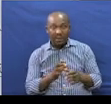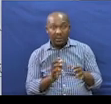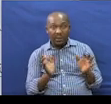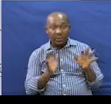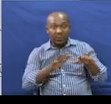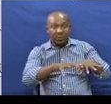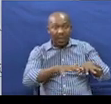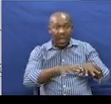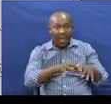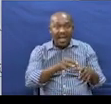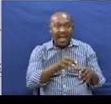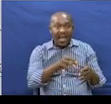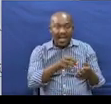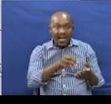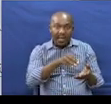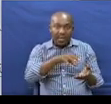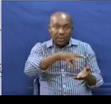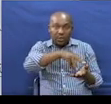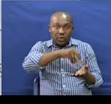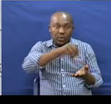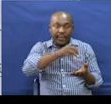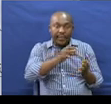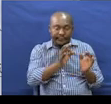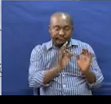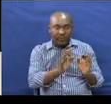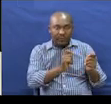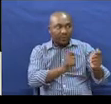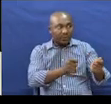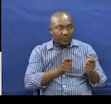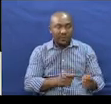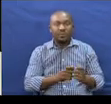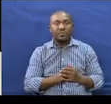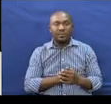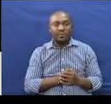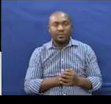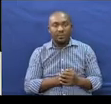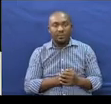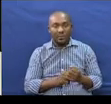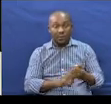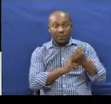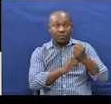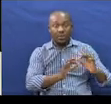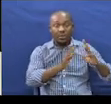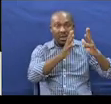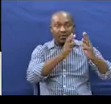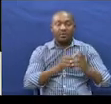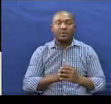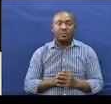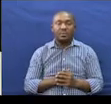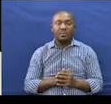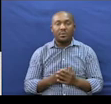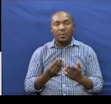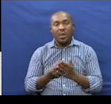having a leached soil, which do not highly encouraging the well growth of crops.